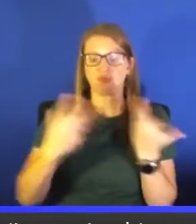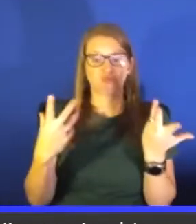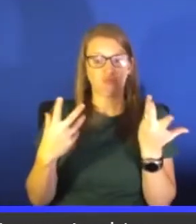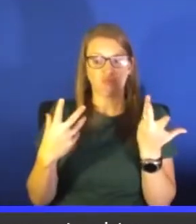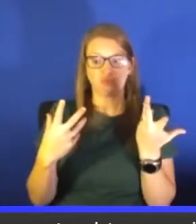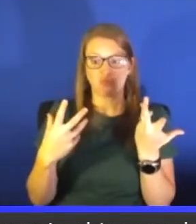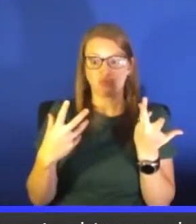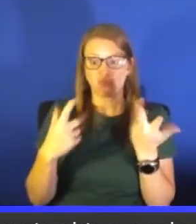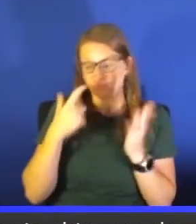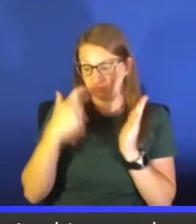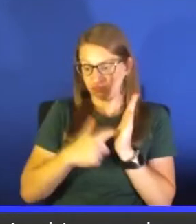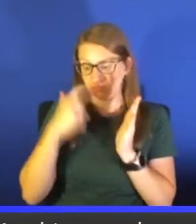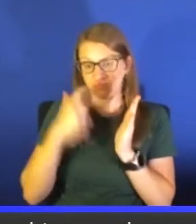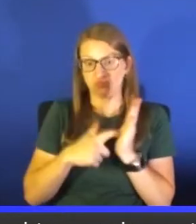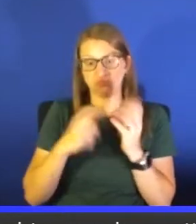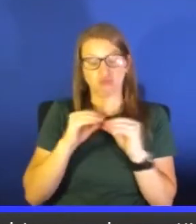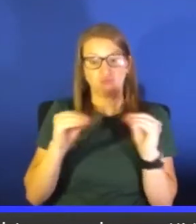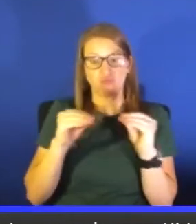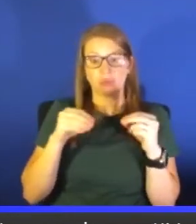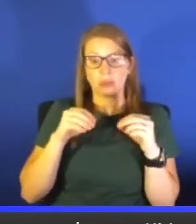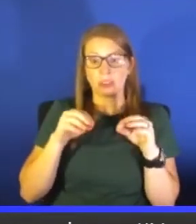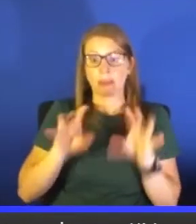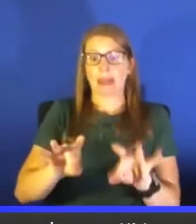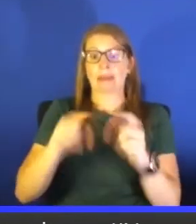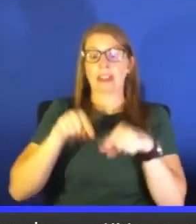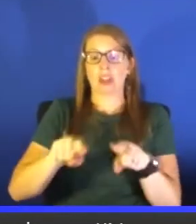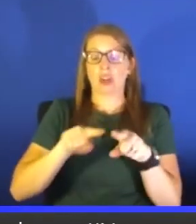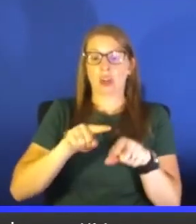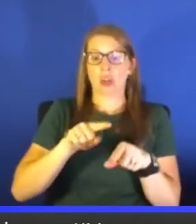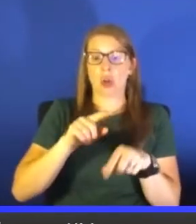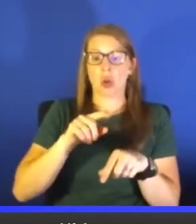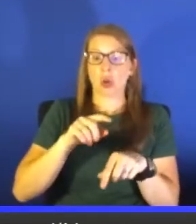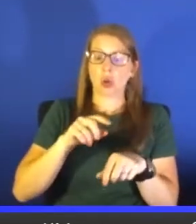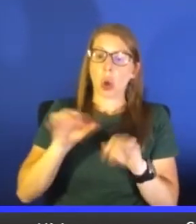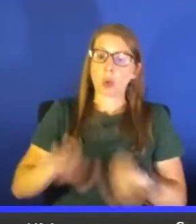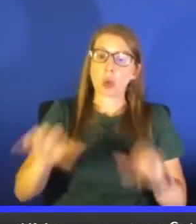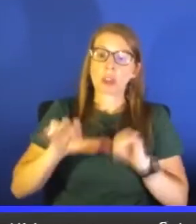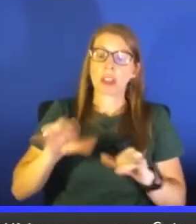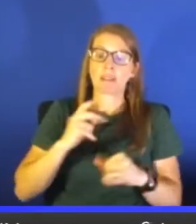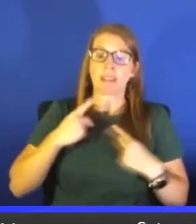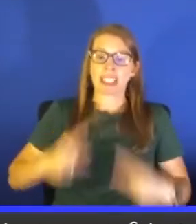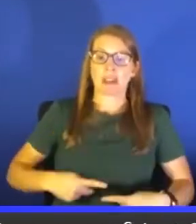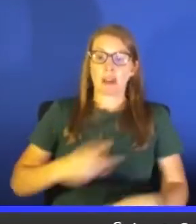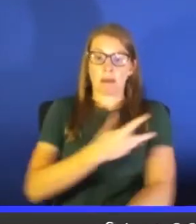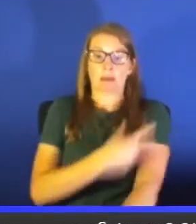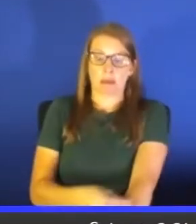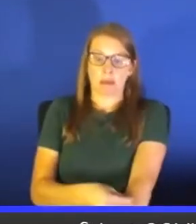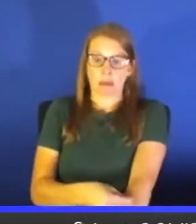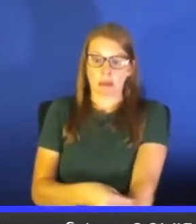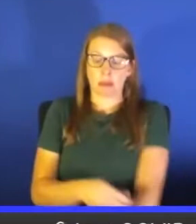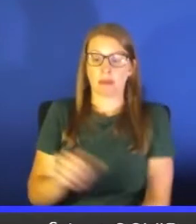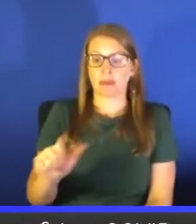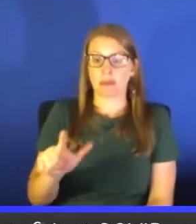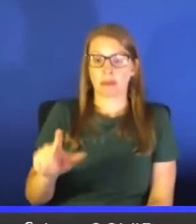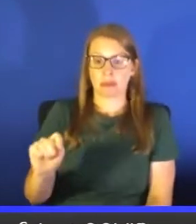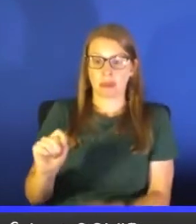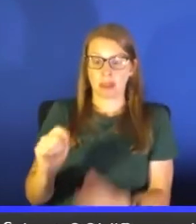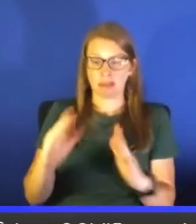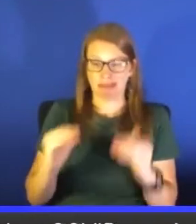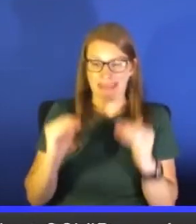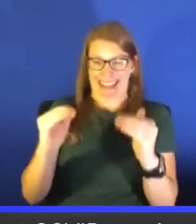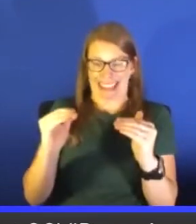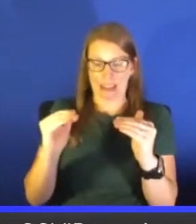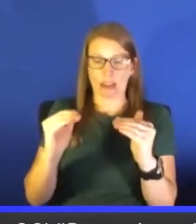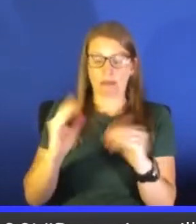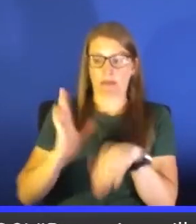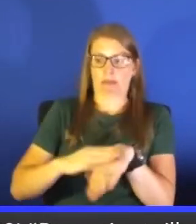liver. Usually it's picked up during a routine physical when someone gets blood test. And a blood test called ALT may be elevated, and that will prompt the doctor